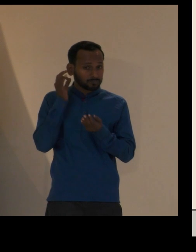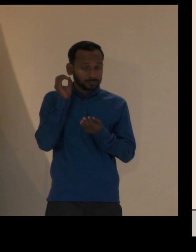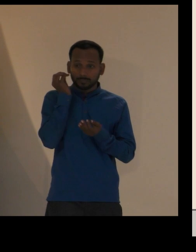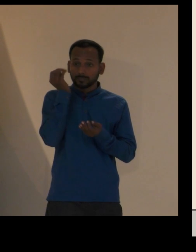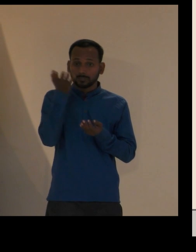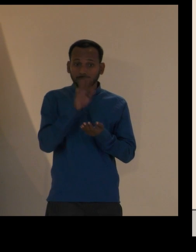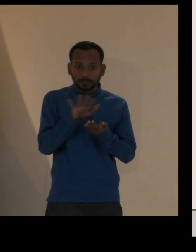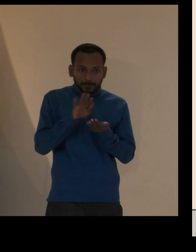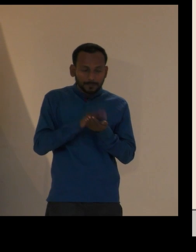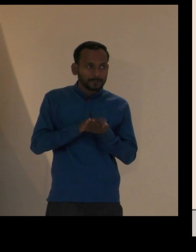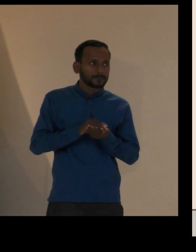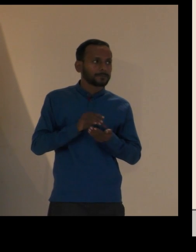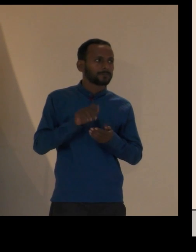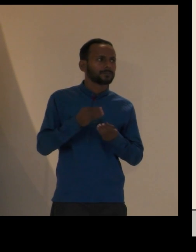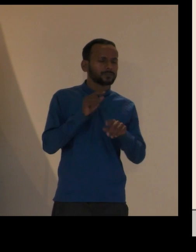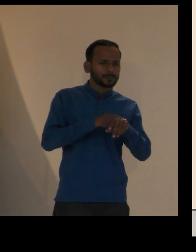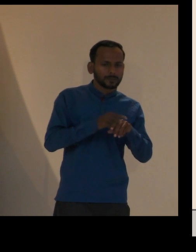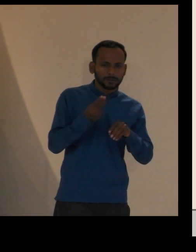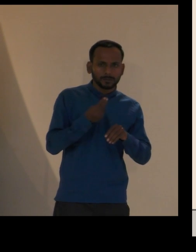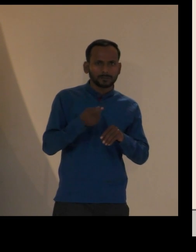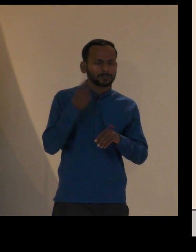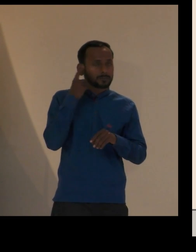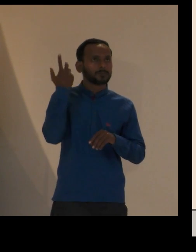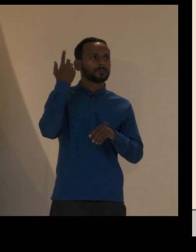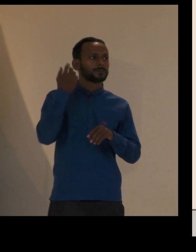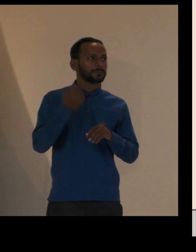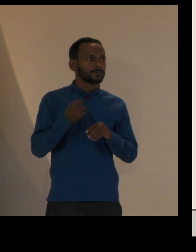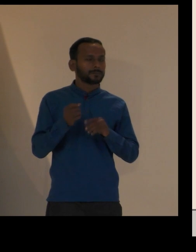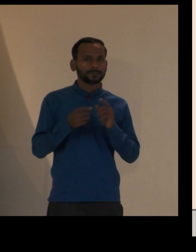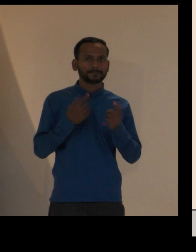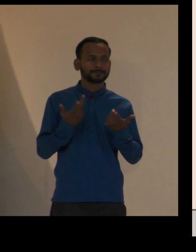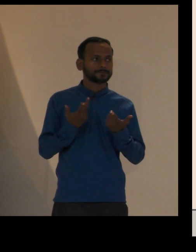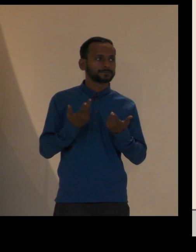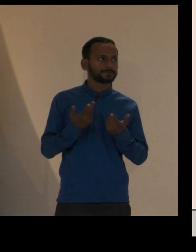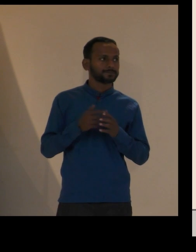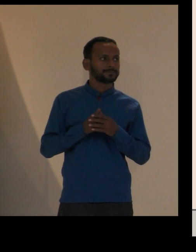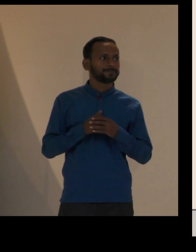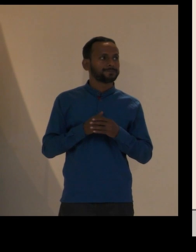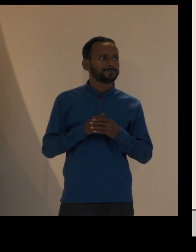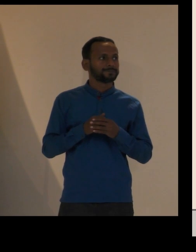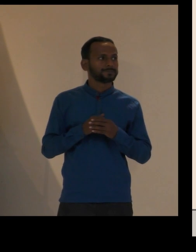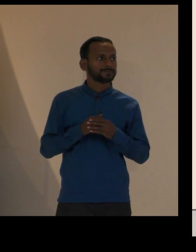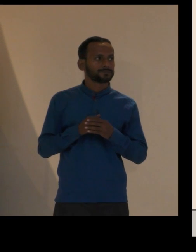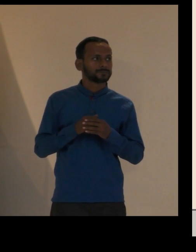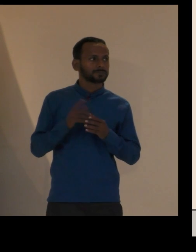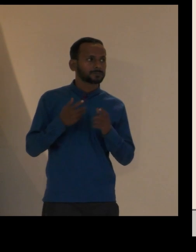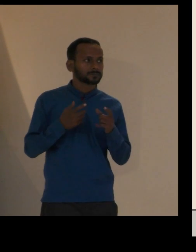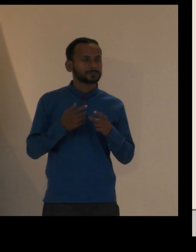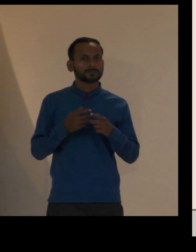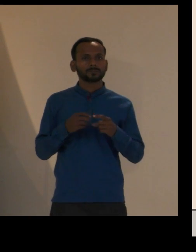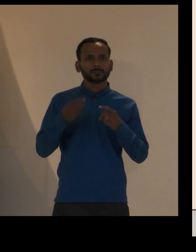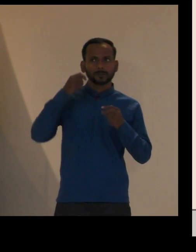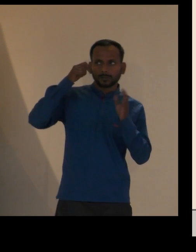commitment. And they said that this sometimes reminds me of the movie called The Field of Dreams, which is a Kevin Costner